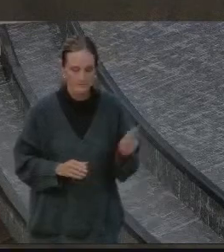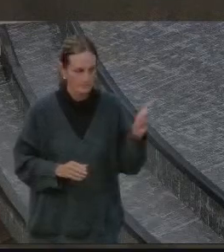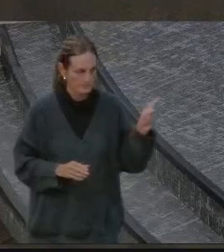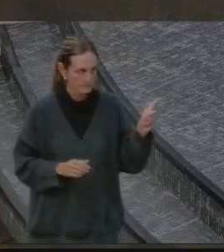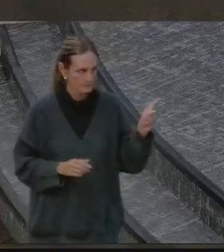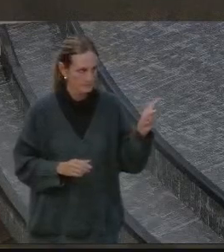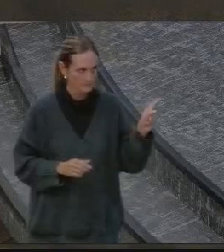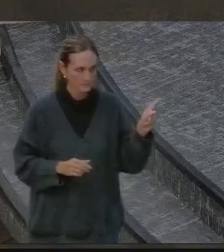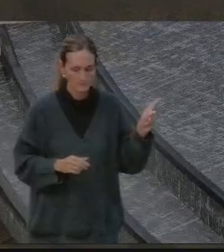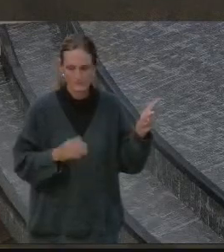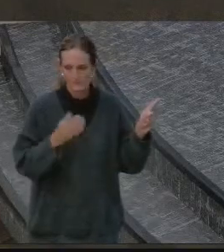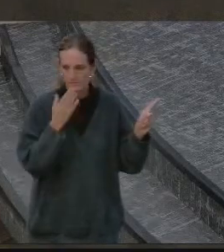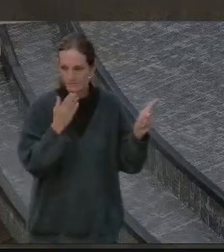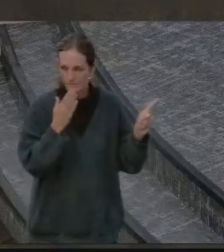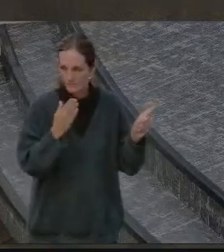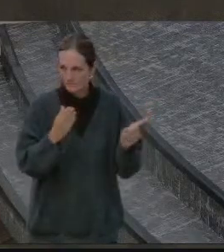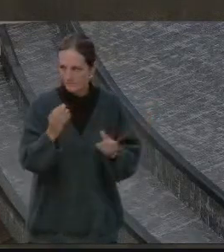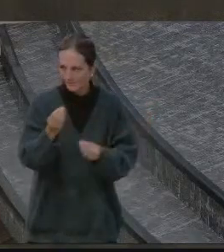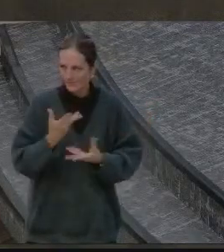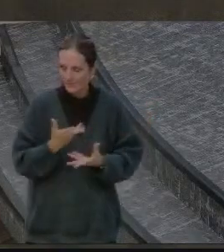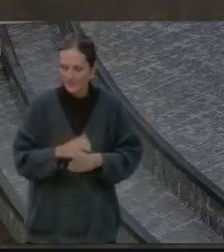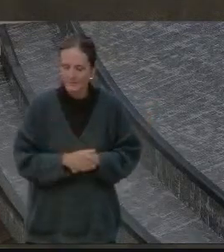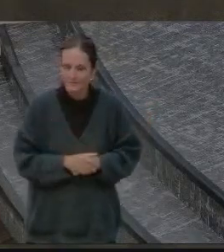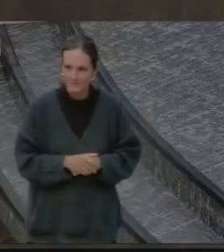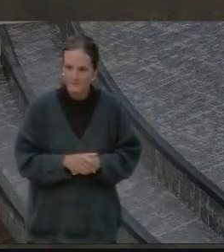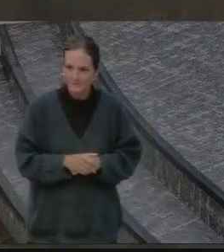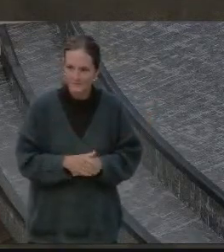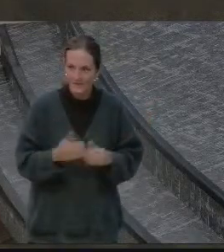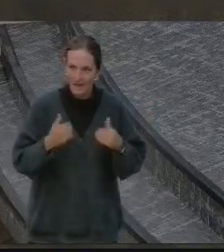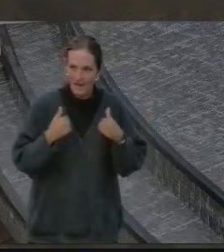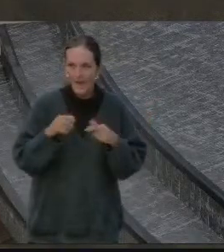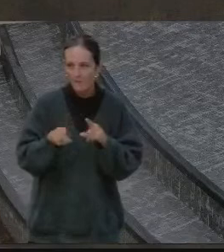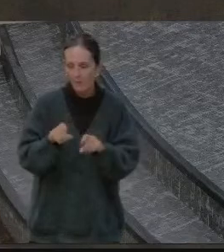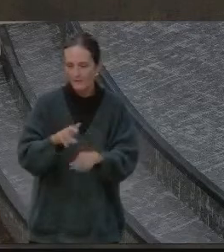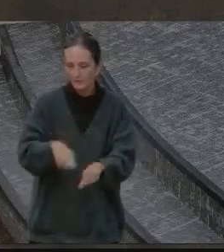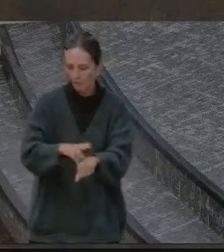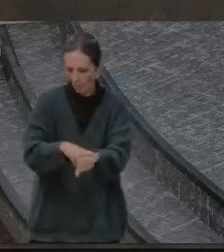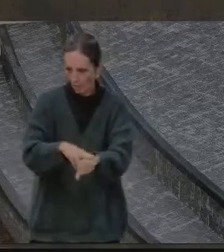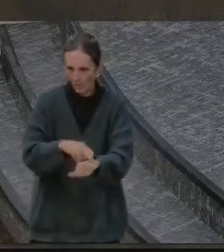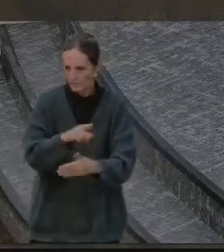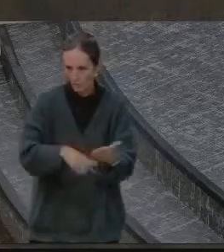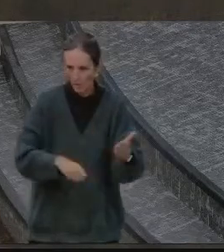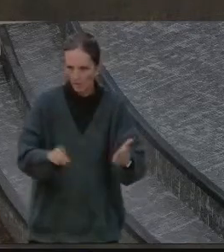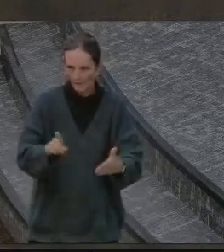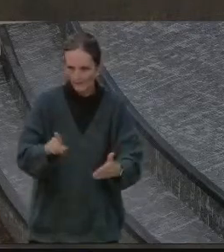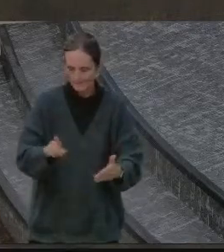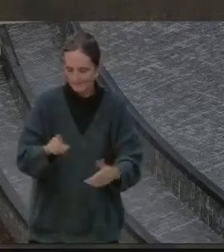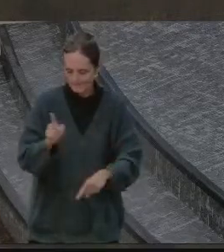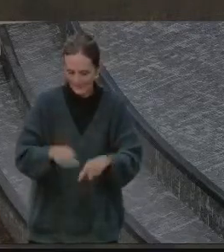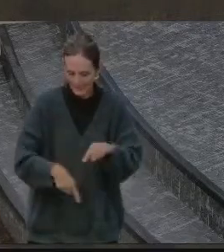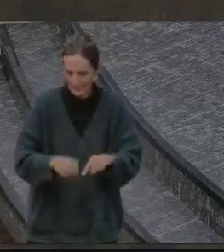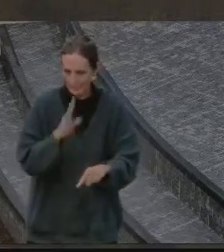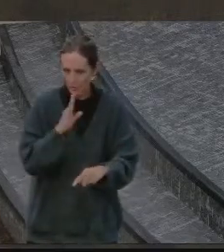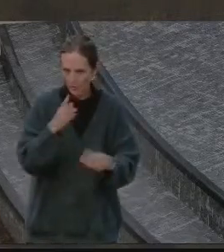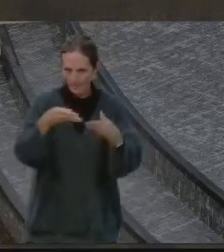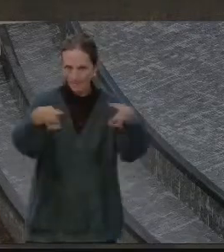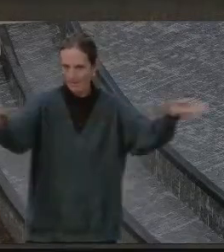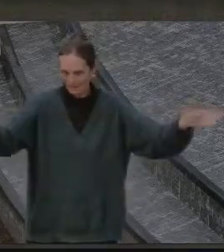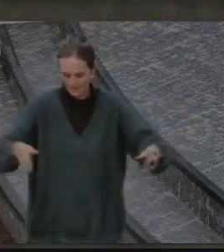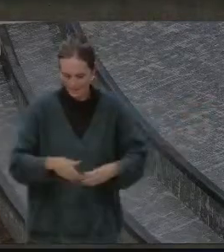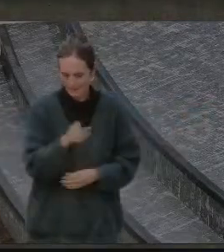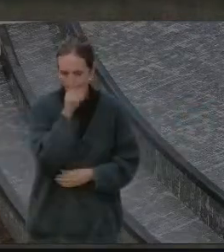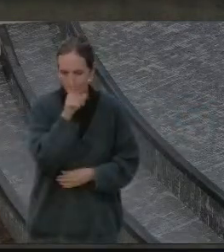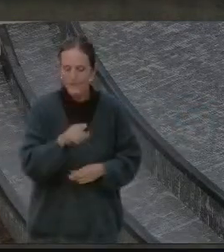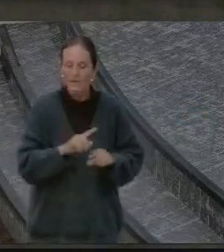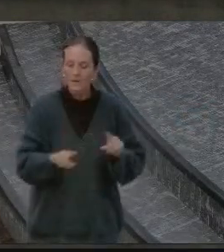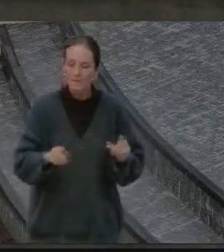really appreciate the information that's been shared. I have questions, of course, about the things that we can't really talk about publicly, and I would love to know what our